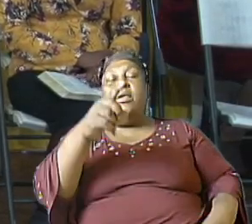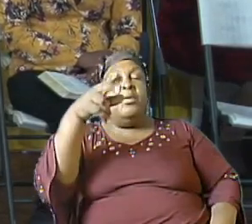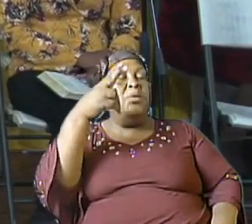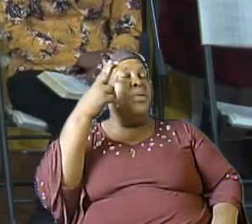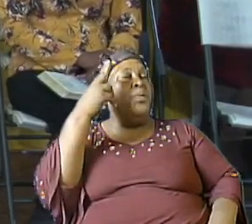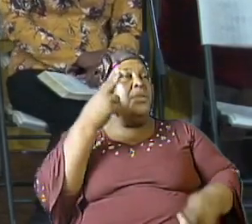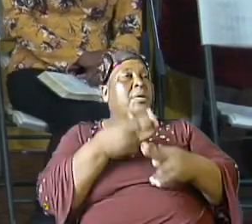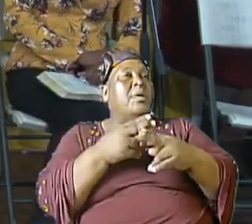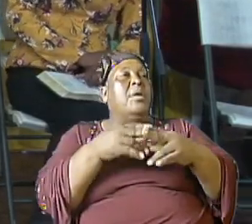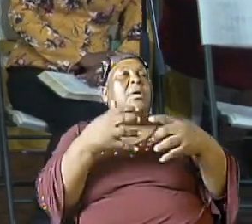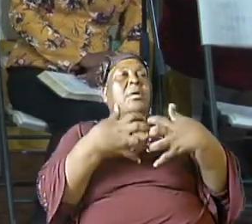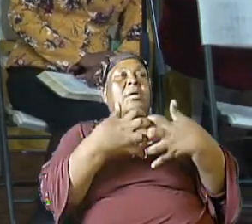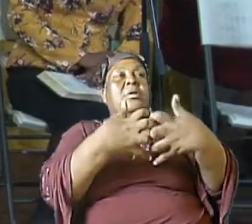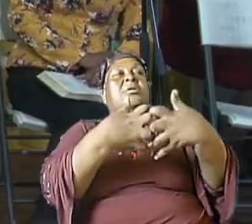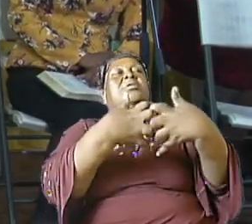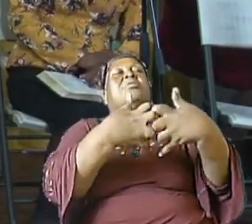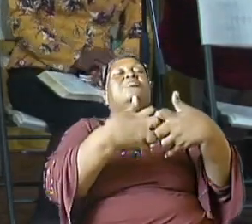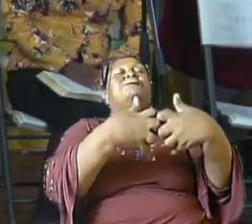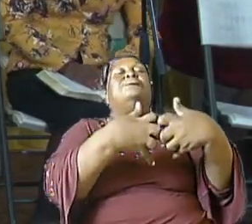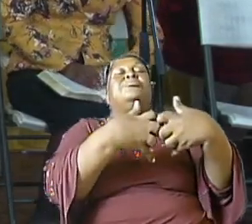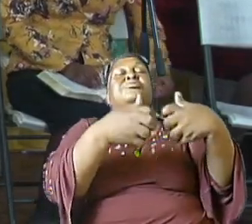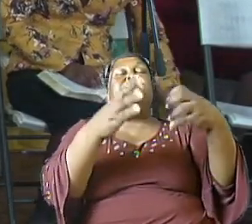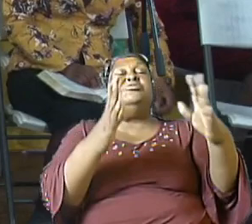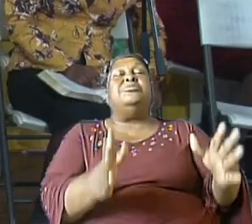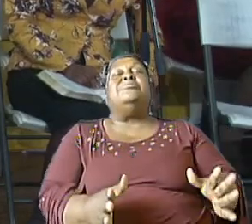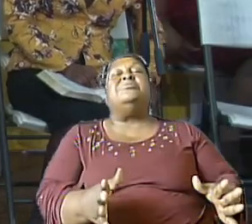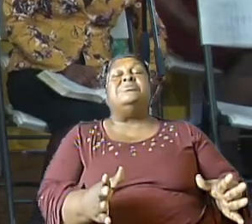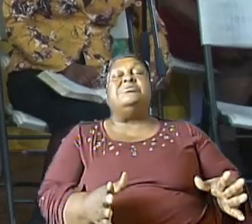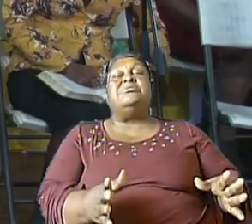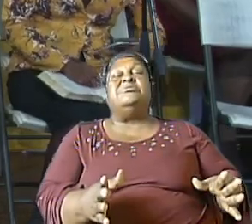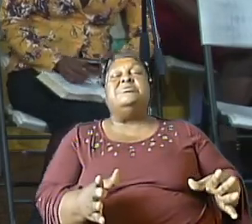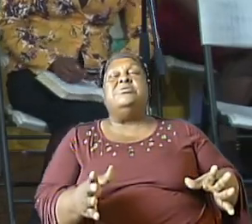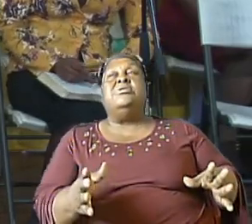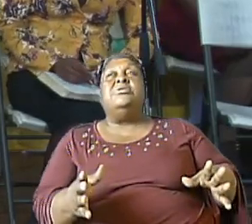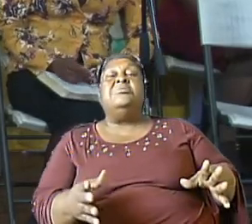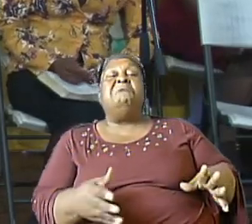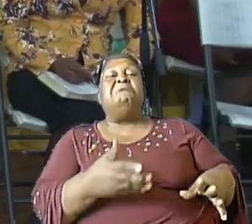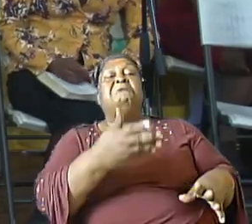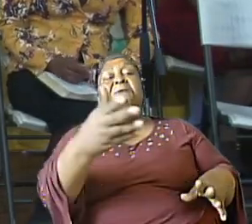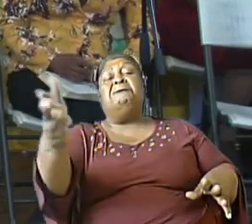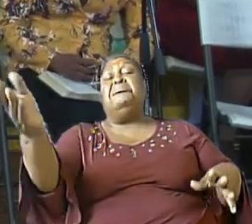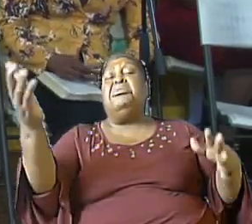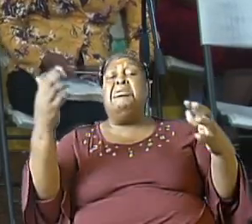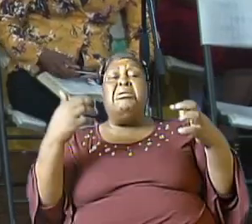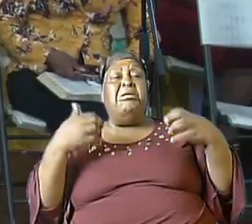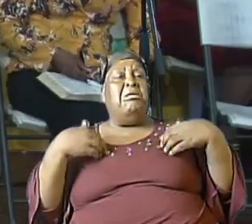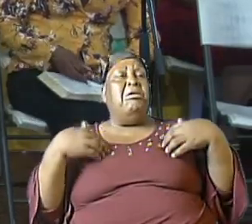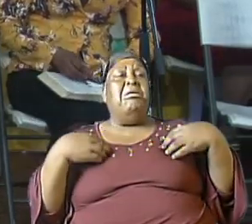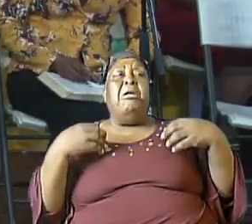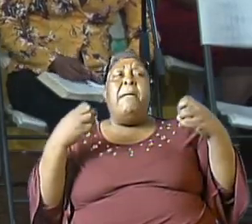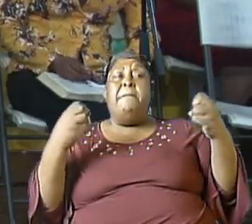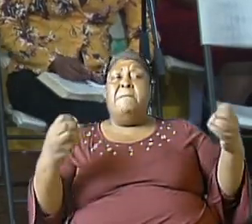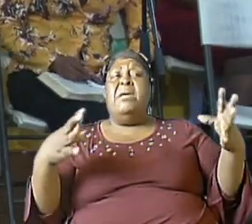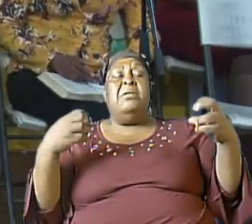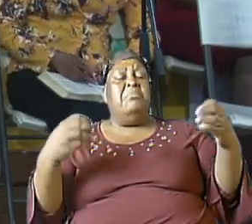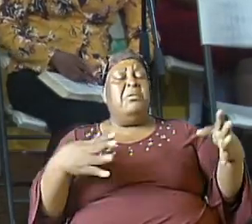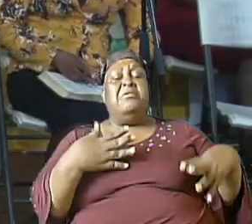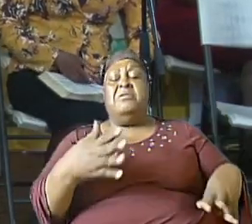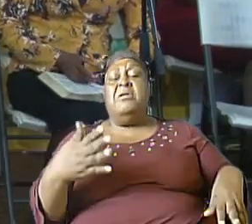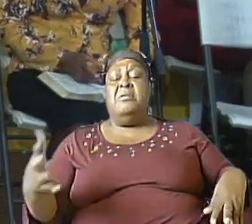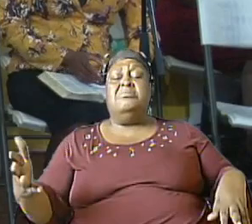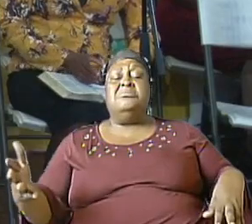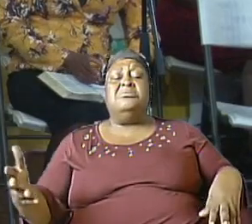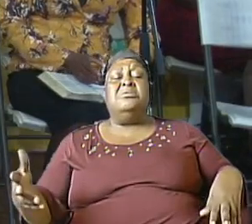you name it, engineers, and they have accomplished many great